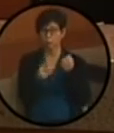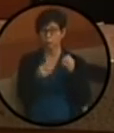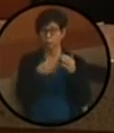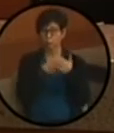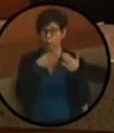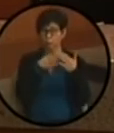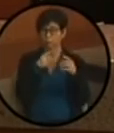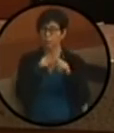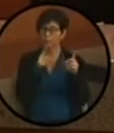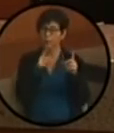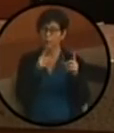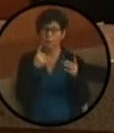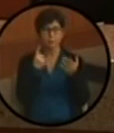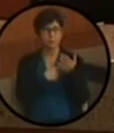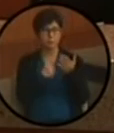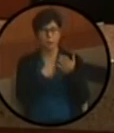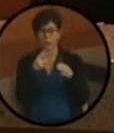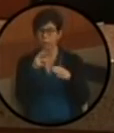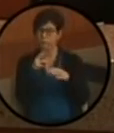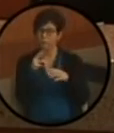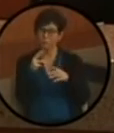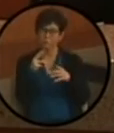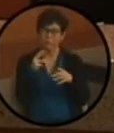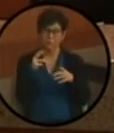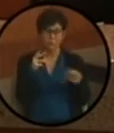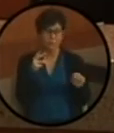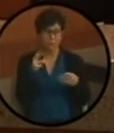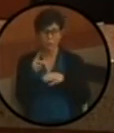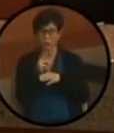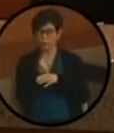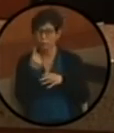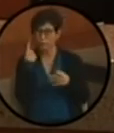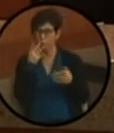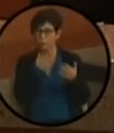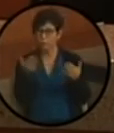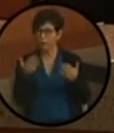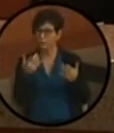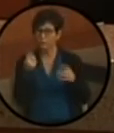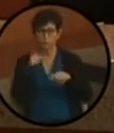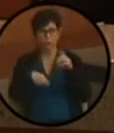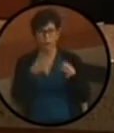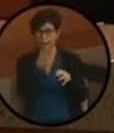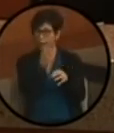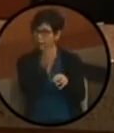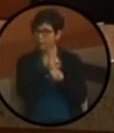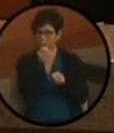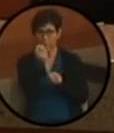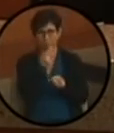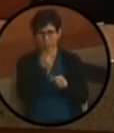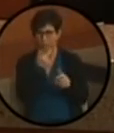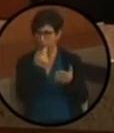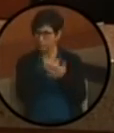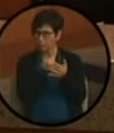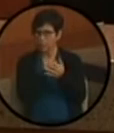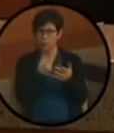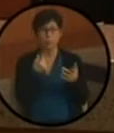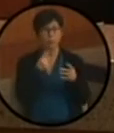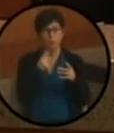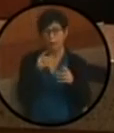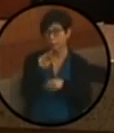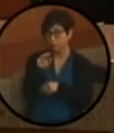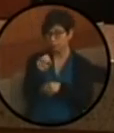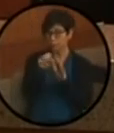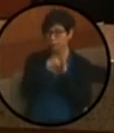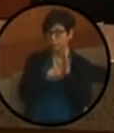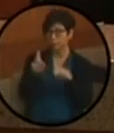back. We would, you know, so that extra accountability of how those funds, you know, and this, I think the state of Missouri wisely puts it towards education so that they don't